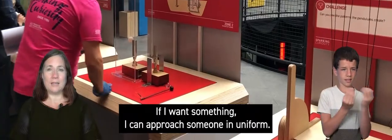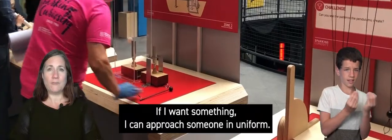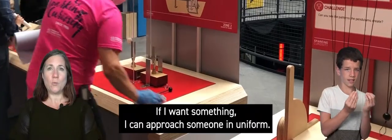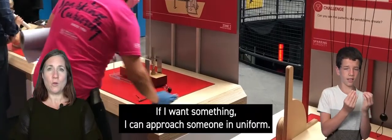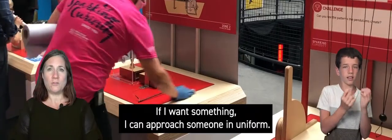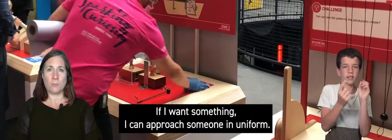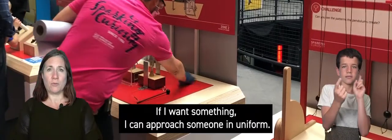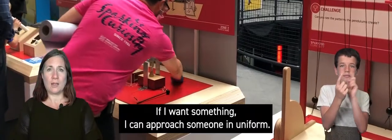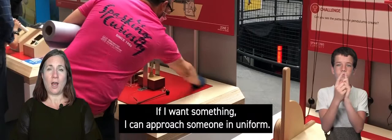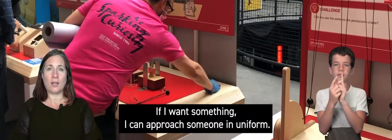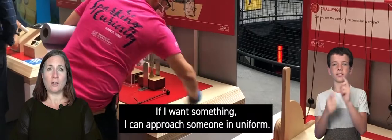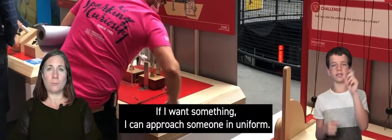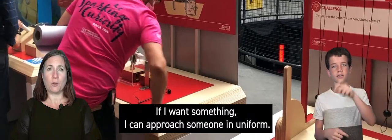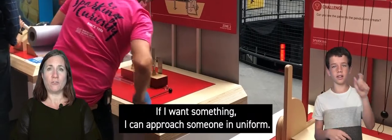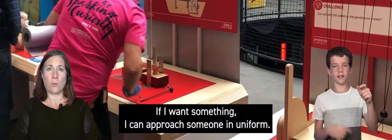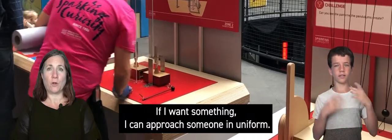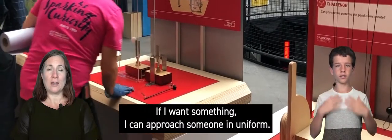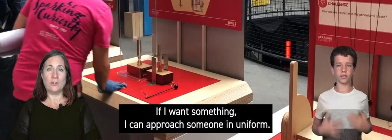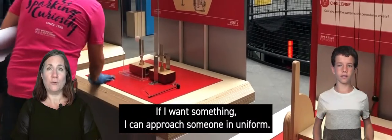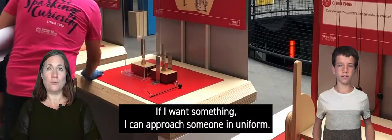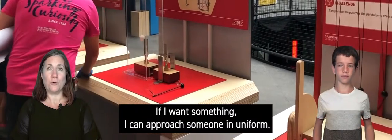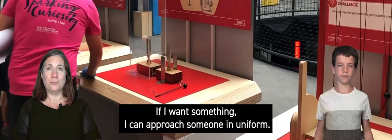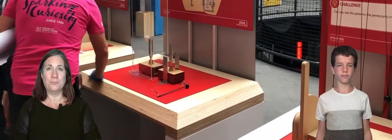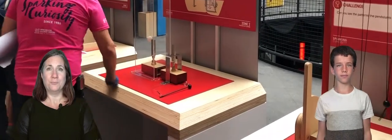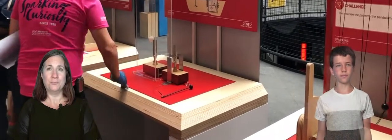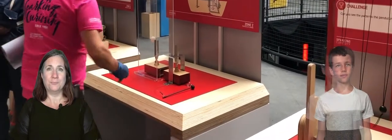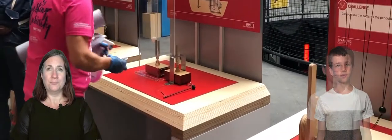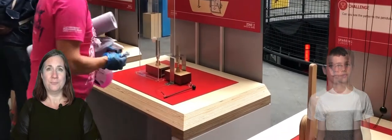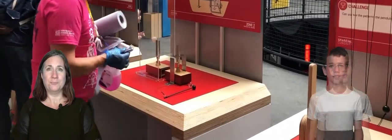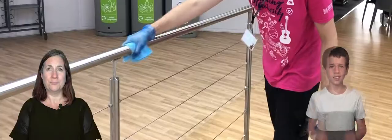If I want something I can approach someone in uniform.